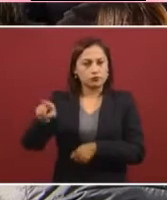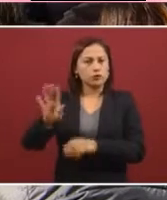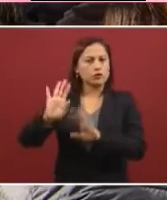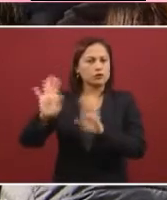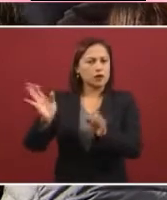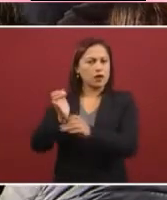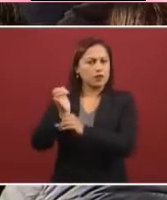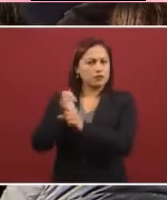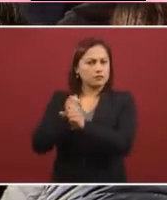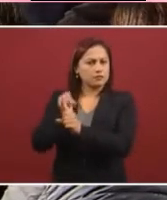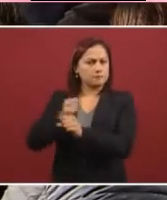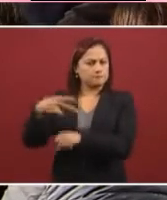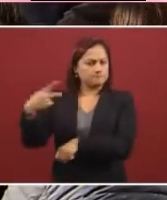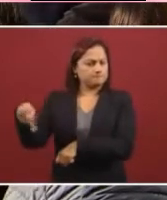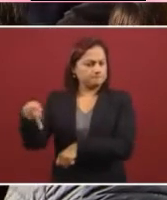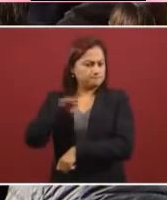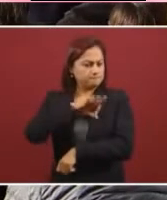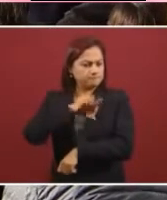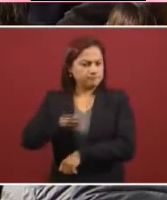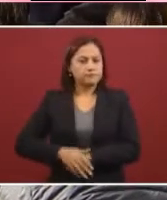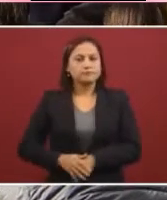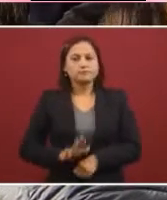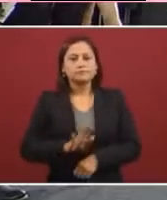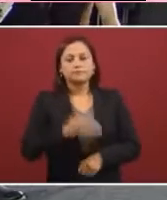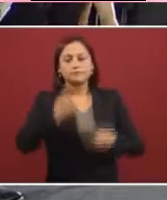you can investigate.